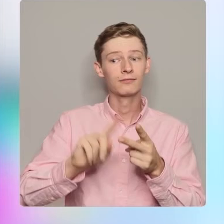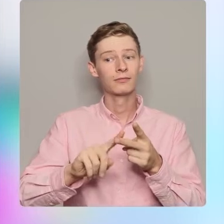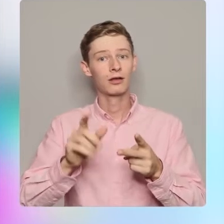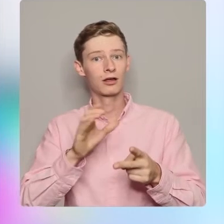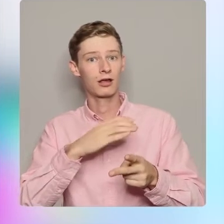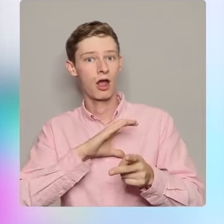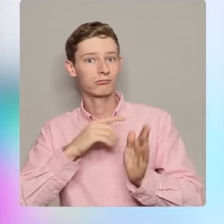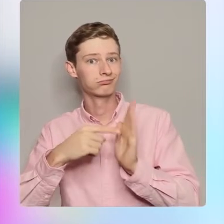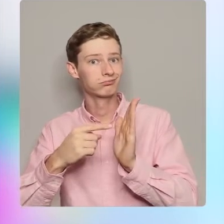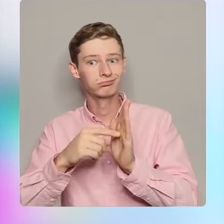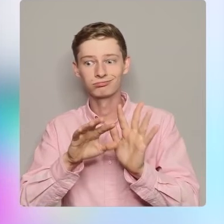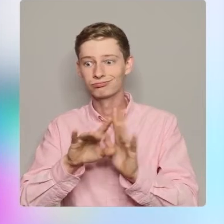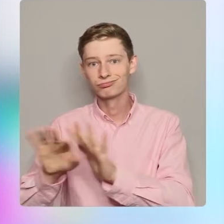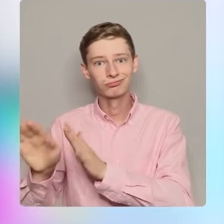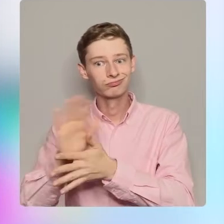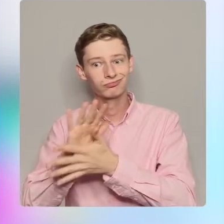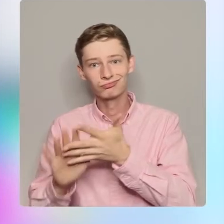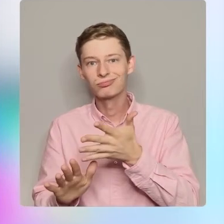game controller.